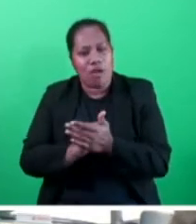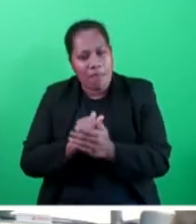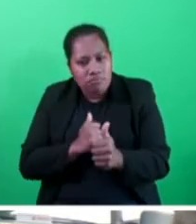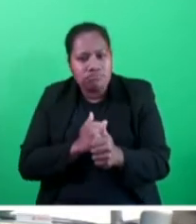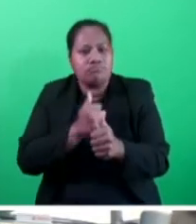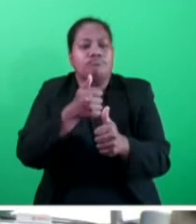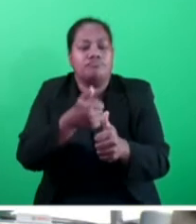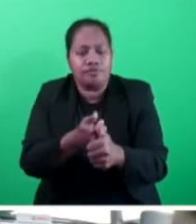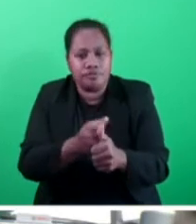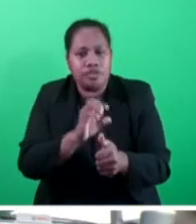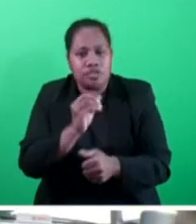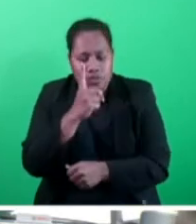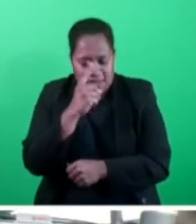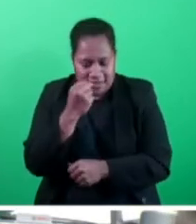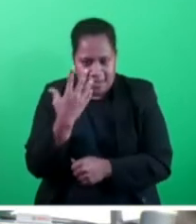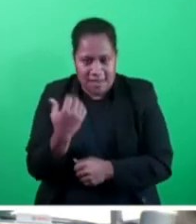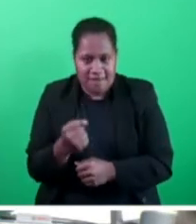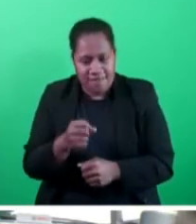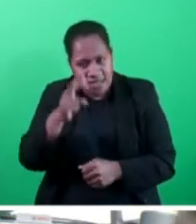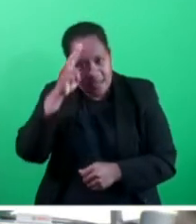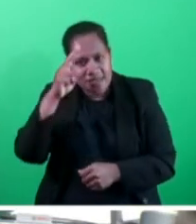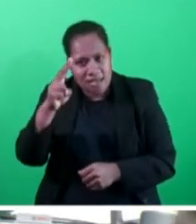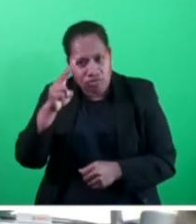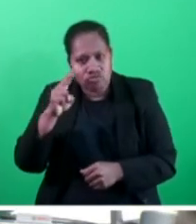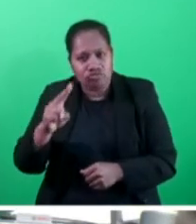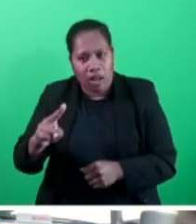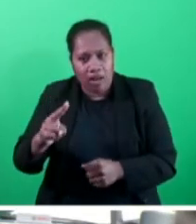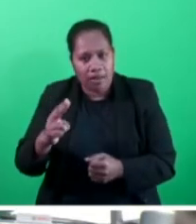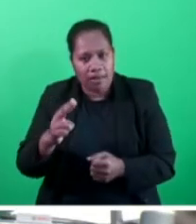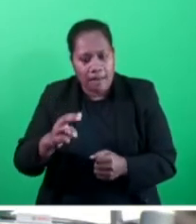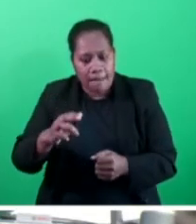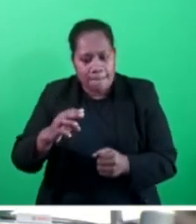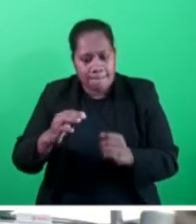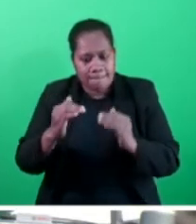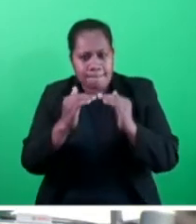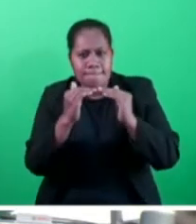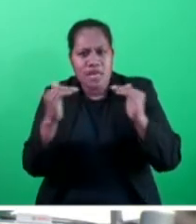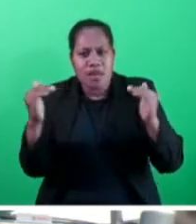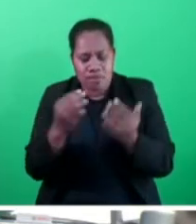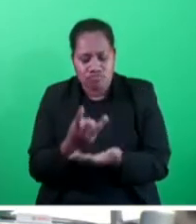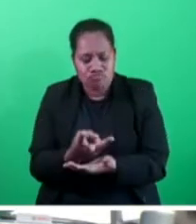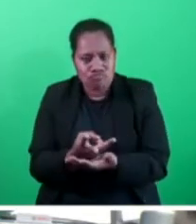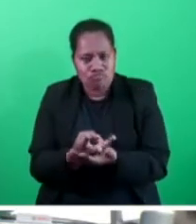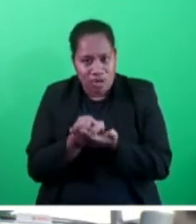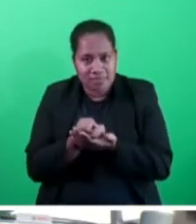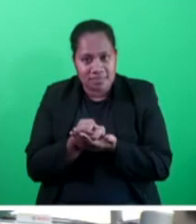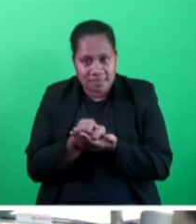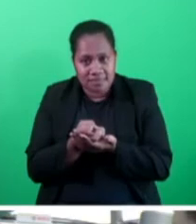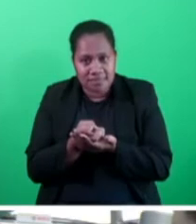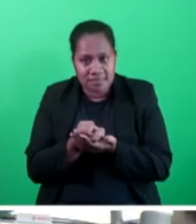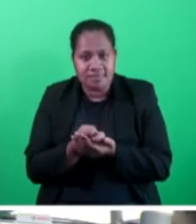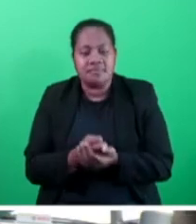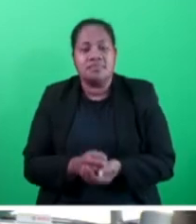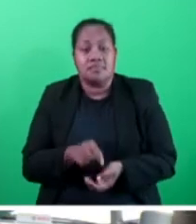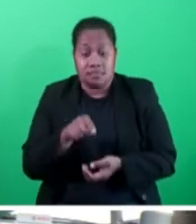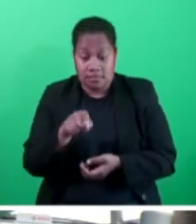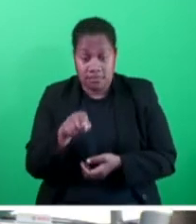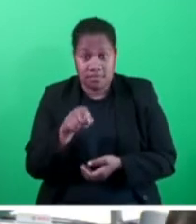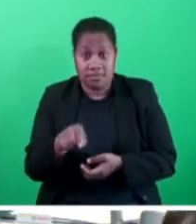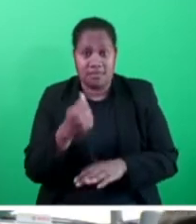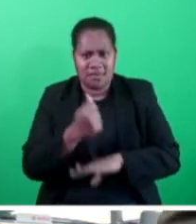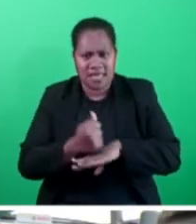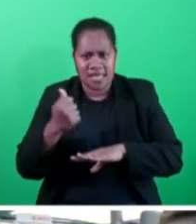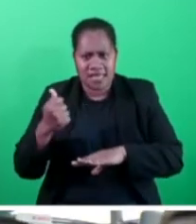national minimum wage. Mr. Speaker said, it is the effort and profound vision of this government that has given the workers